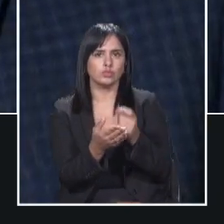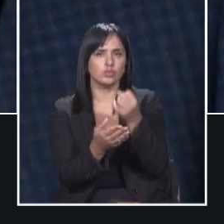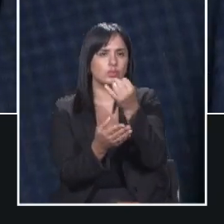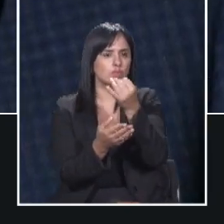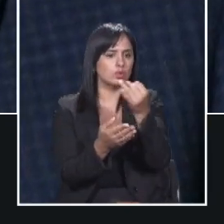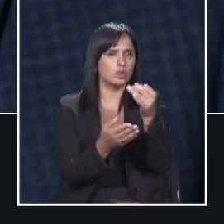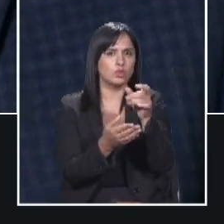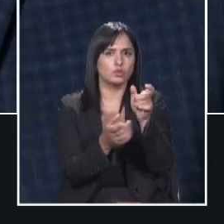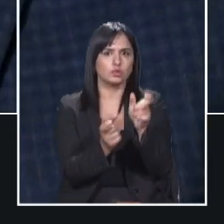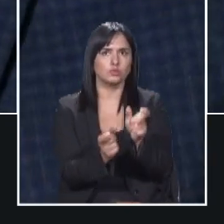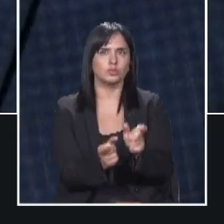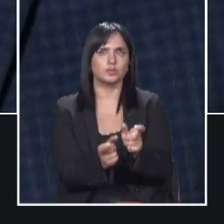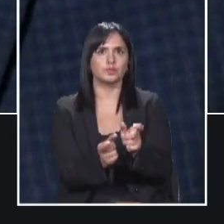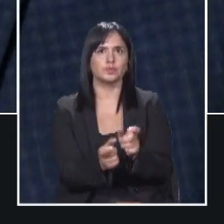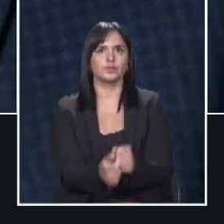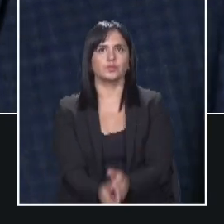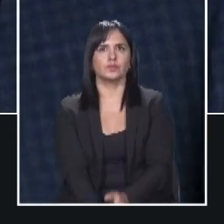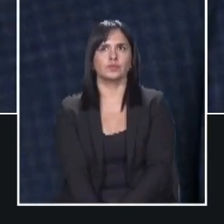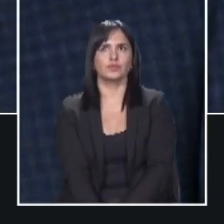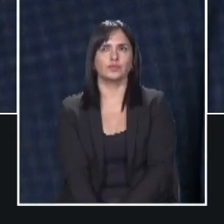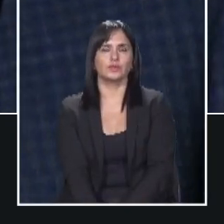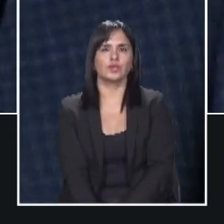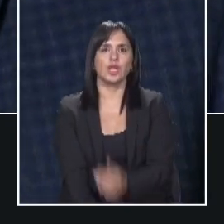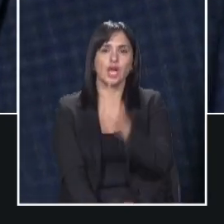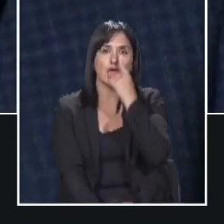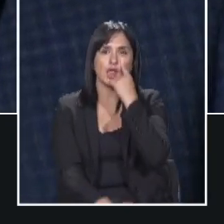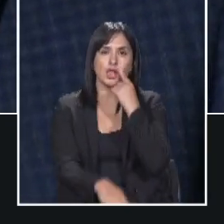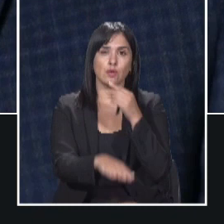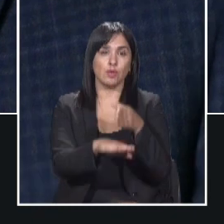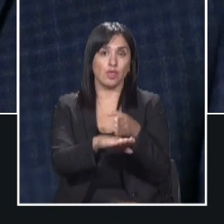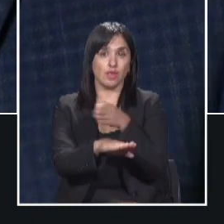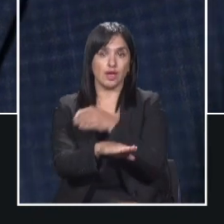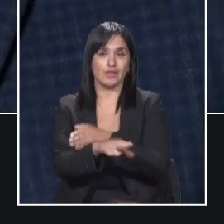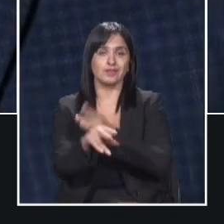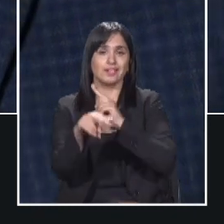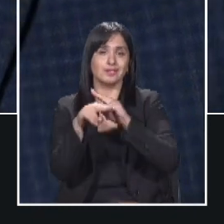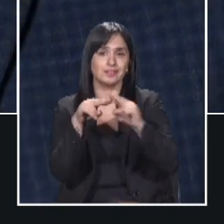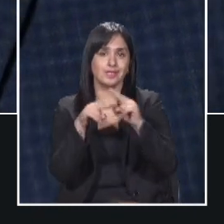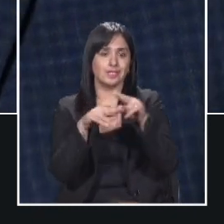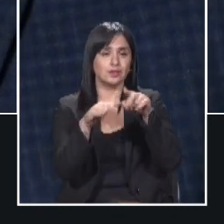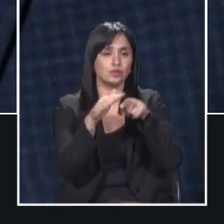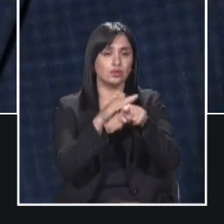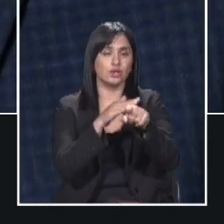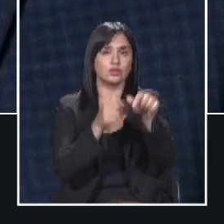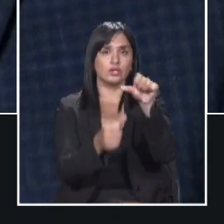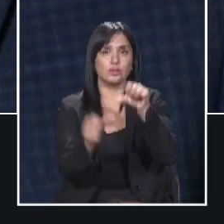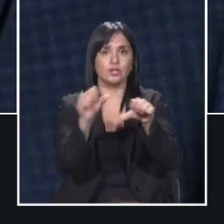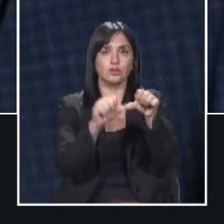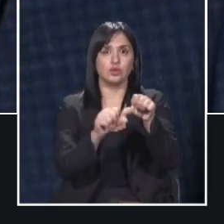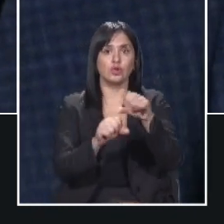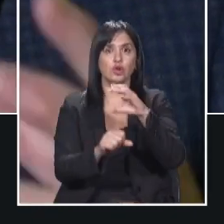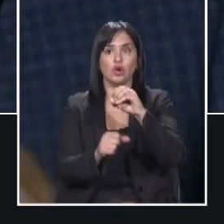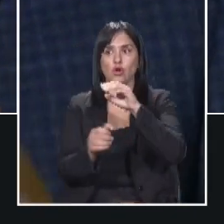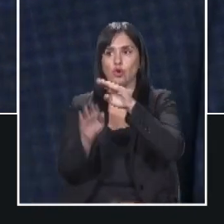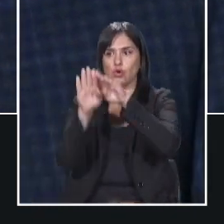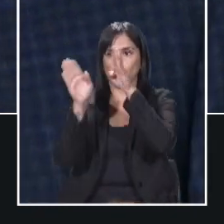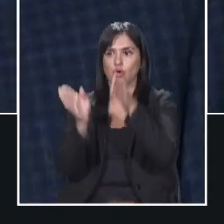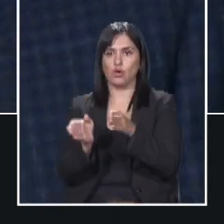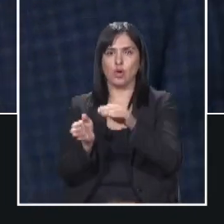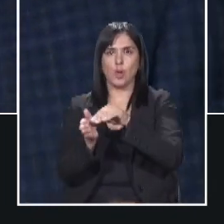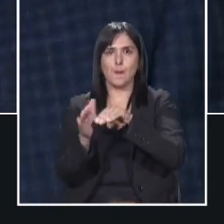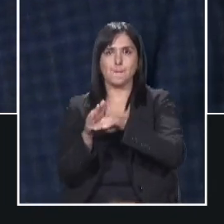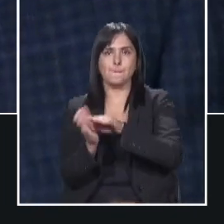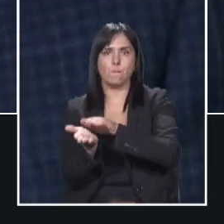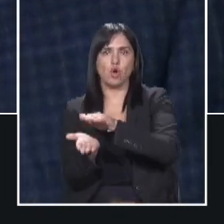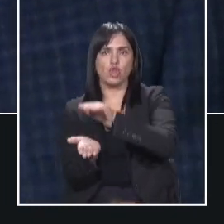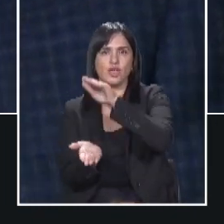something. Previous tests have done it in labs or in a warehouse testing, but in an airport testing, you're getting more of the air contaminants,